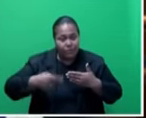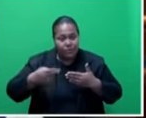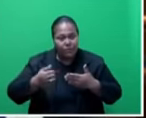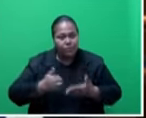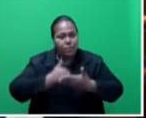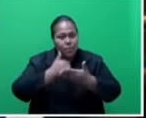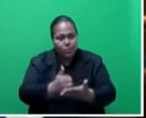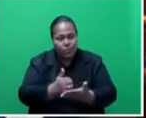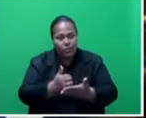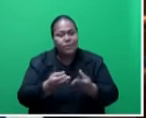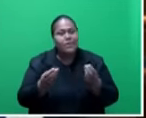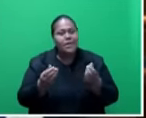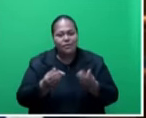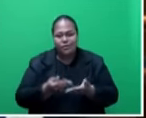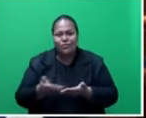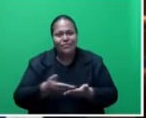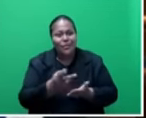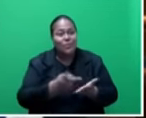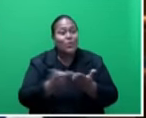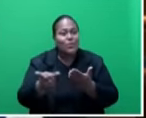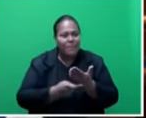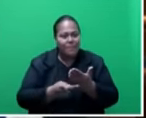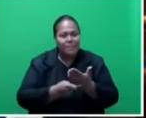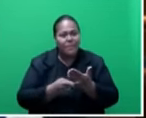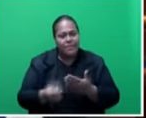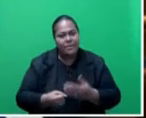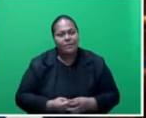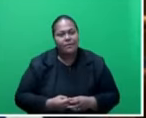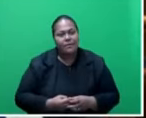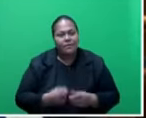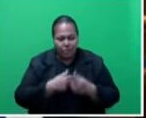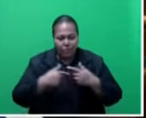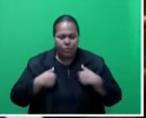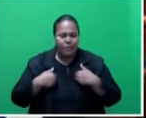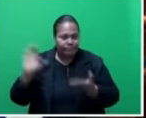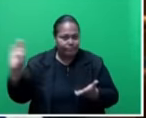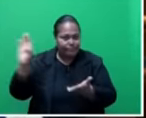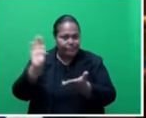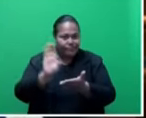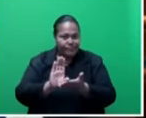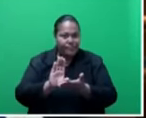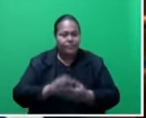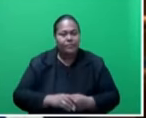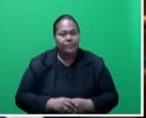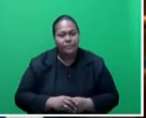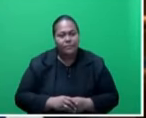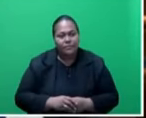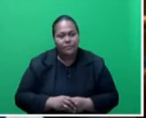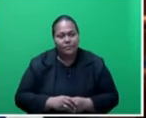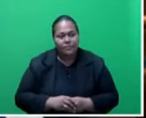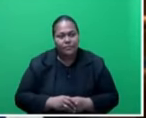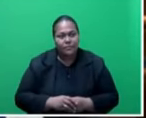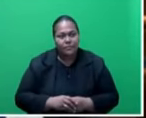this cash for cultivation program while we are getting funding from this from donors.